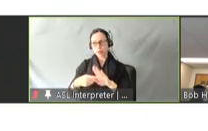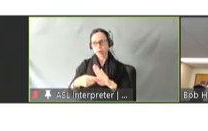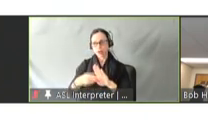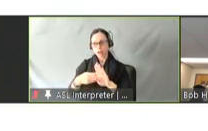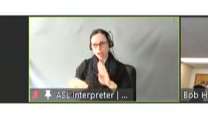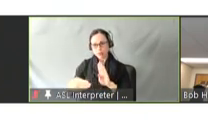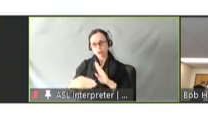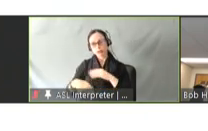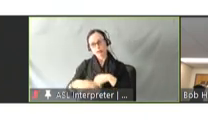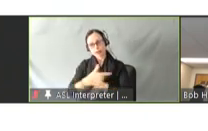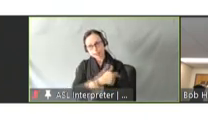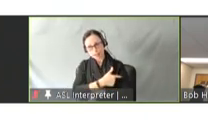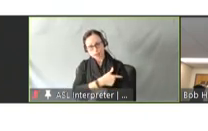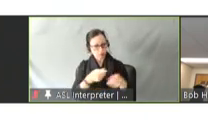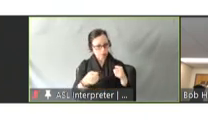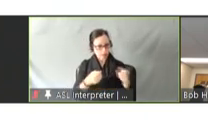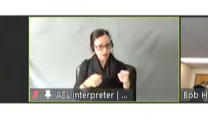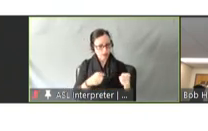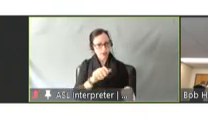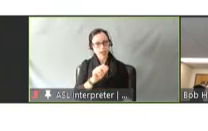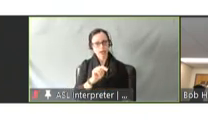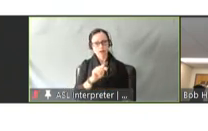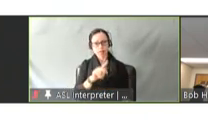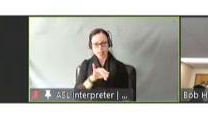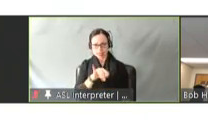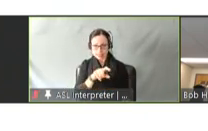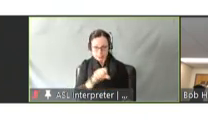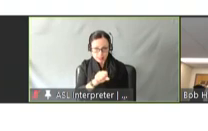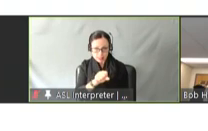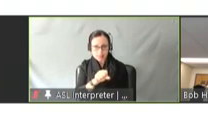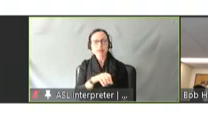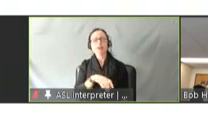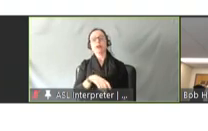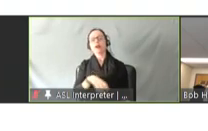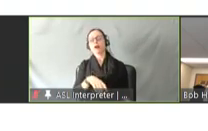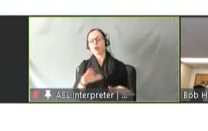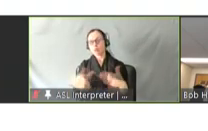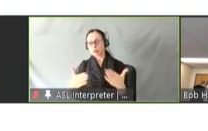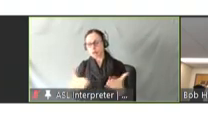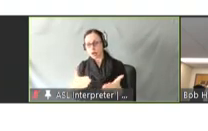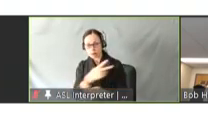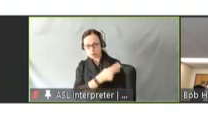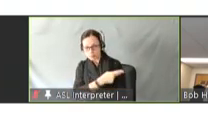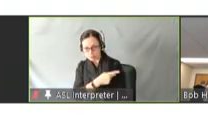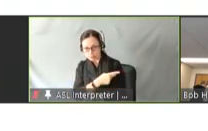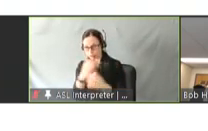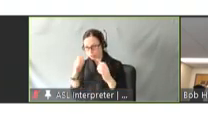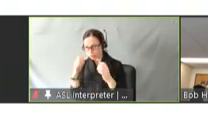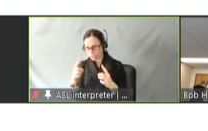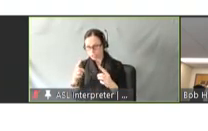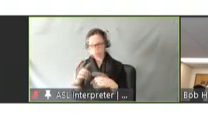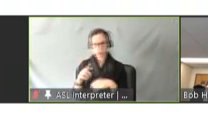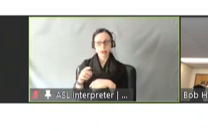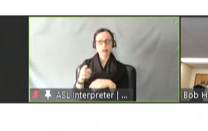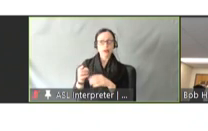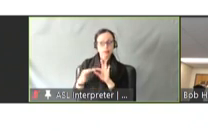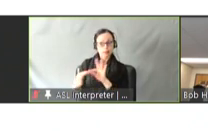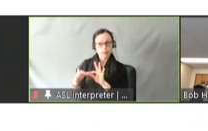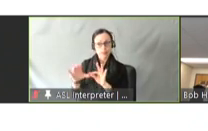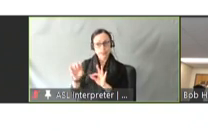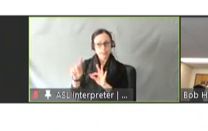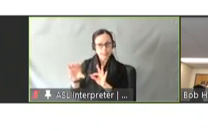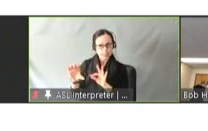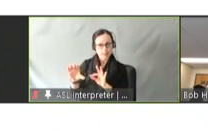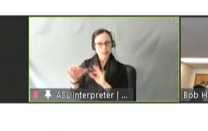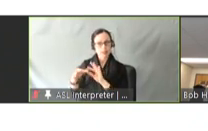and management of anaphylaxis on site, as well as provider and patient education by CDC and partners. Anaphylaxis